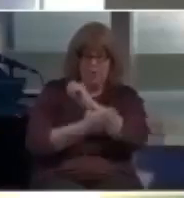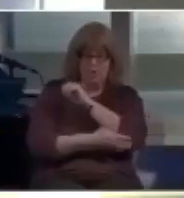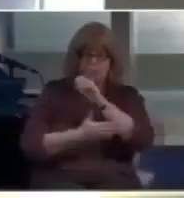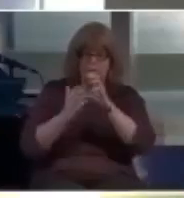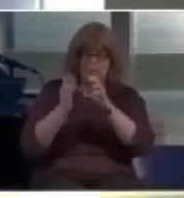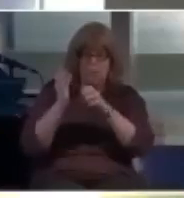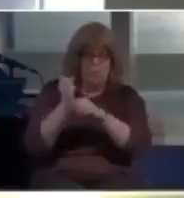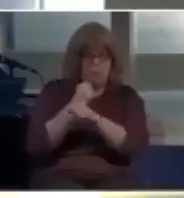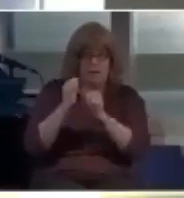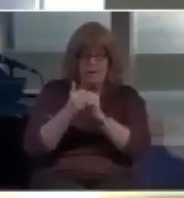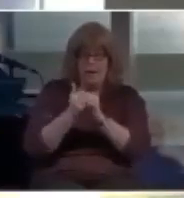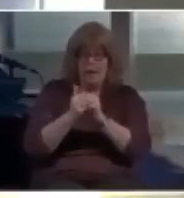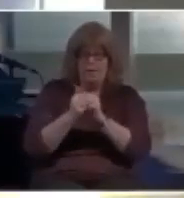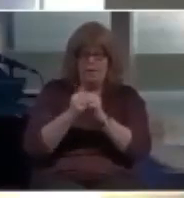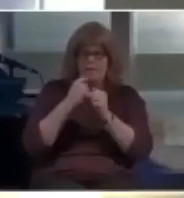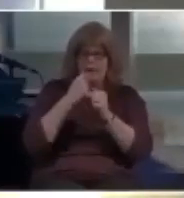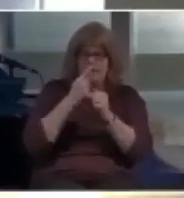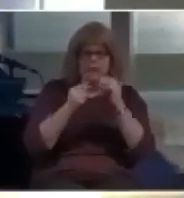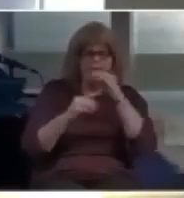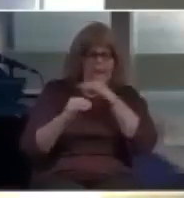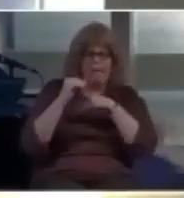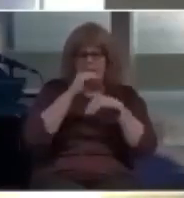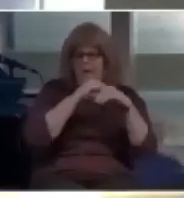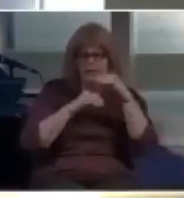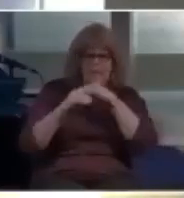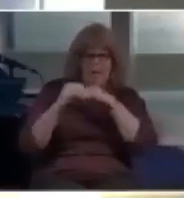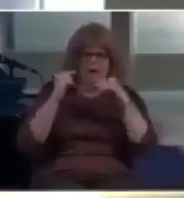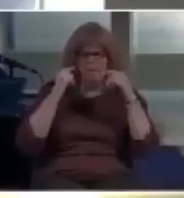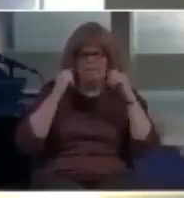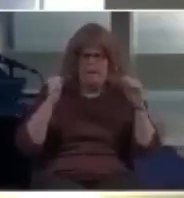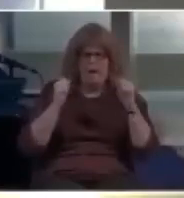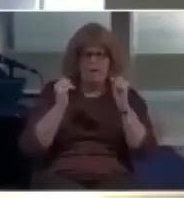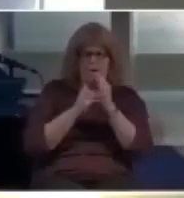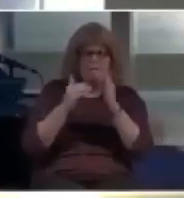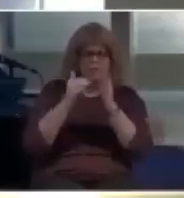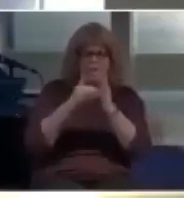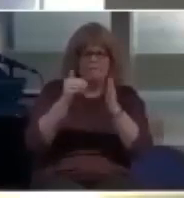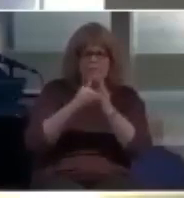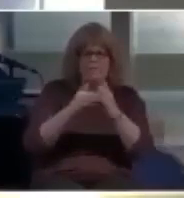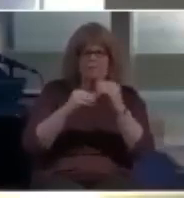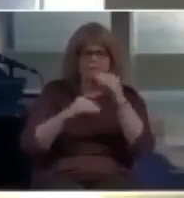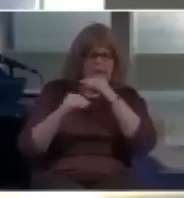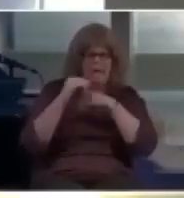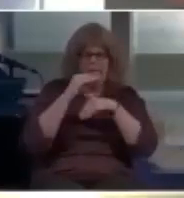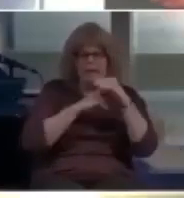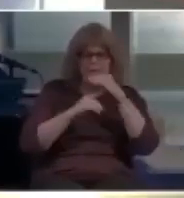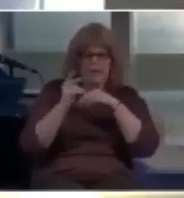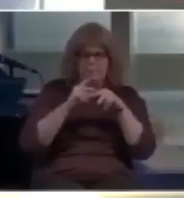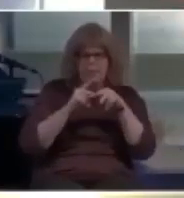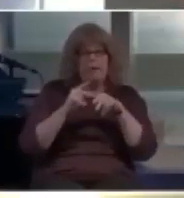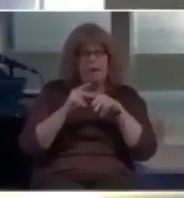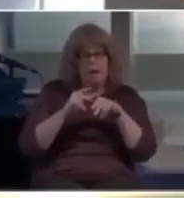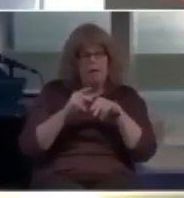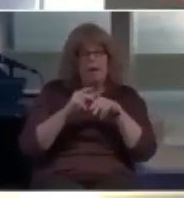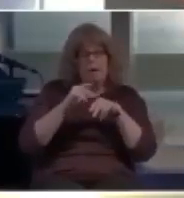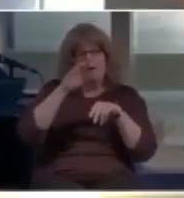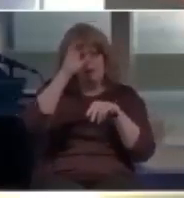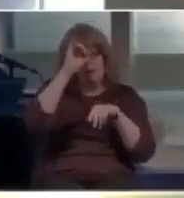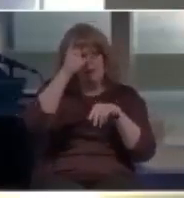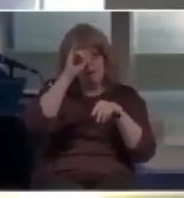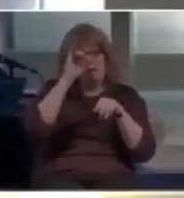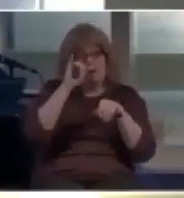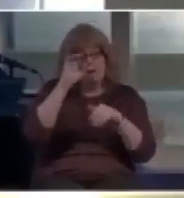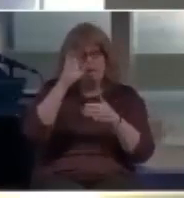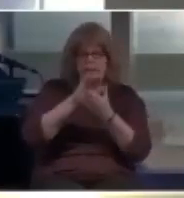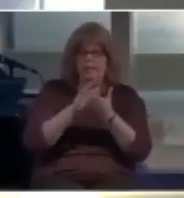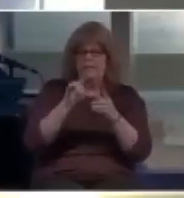by telling the big enough lie loud enough and often enough that everybody begins to believe it. And